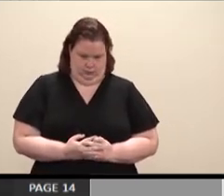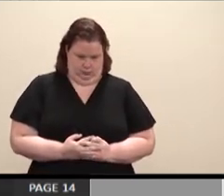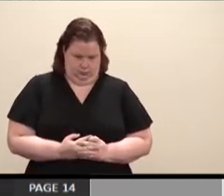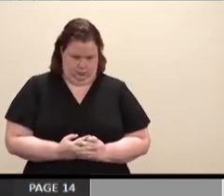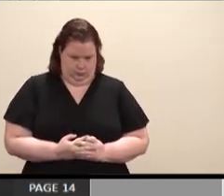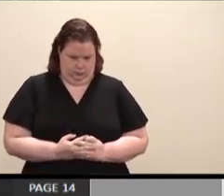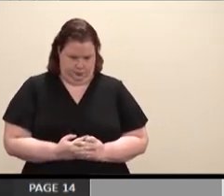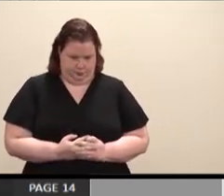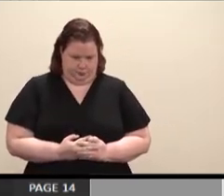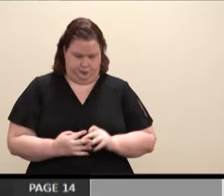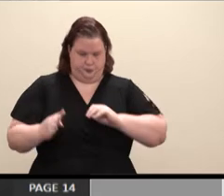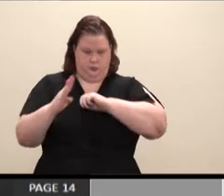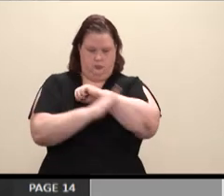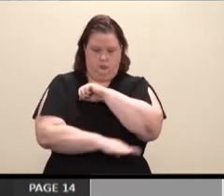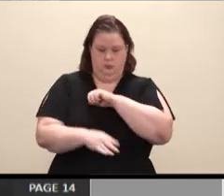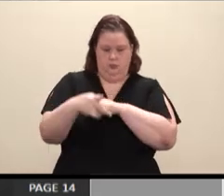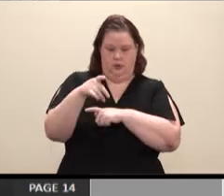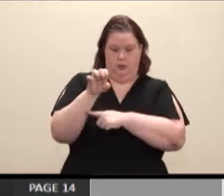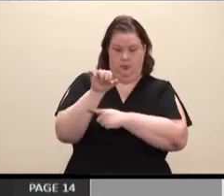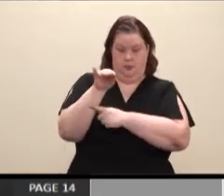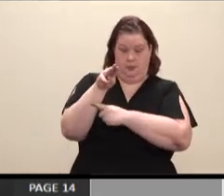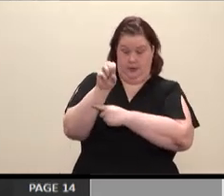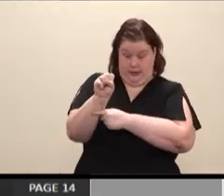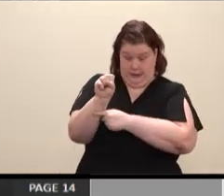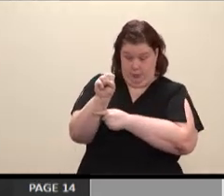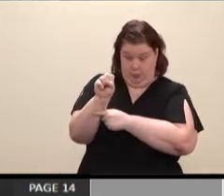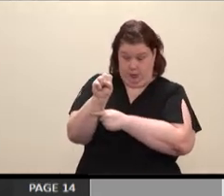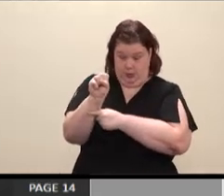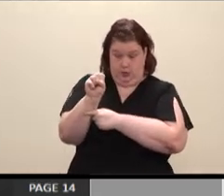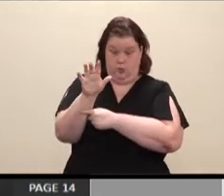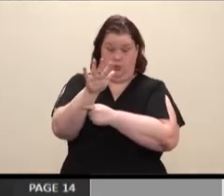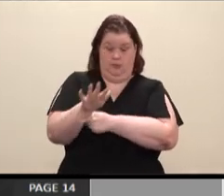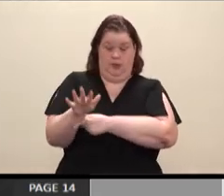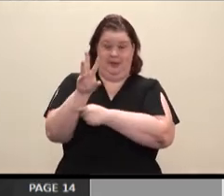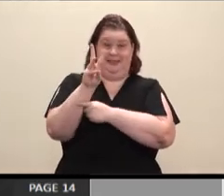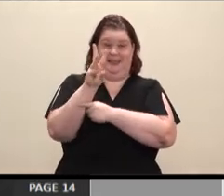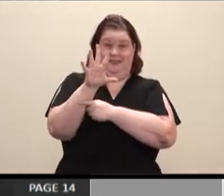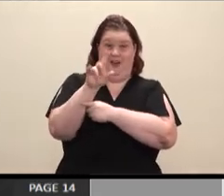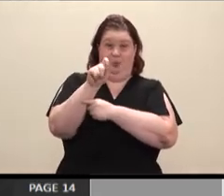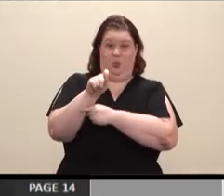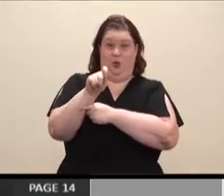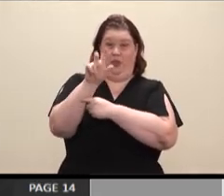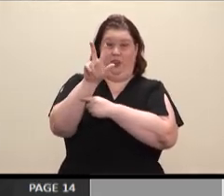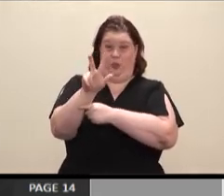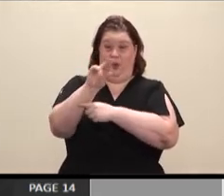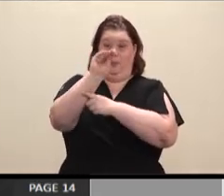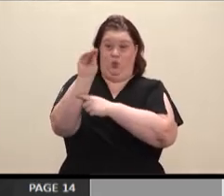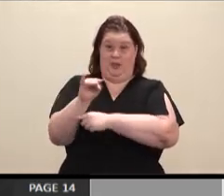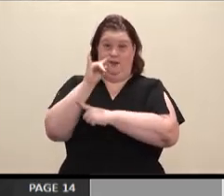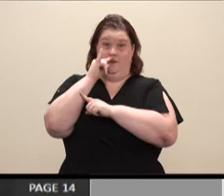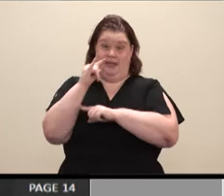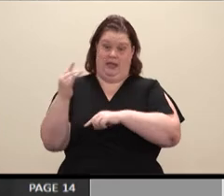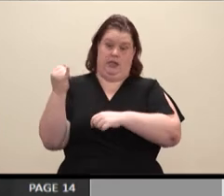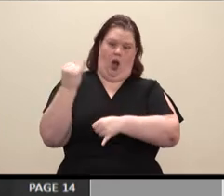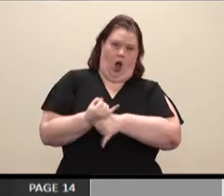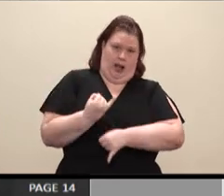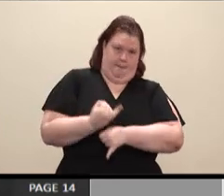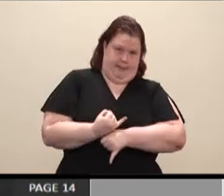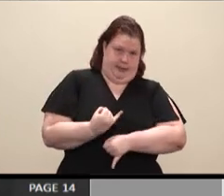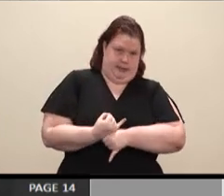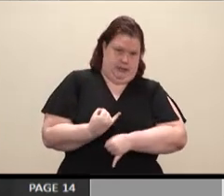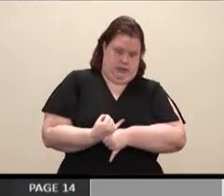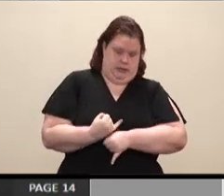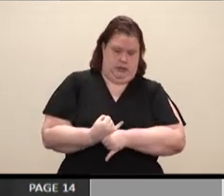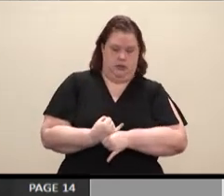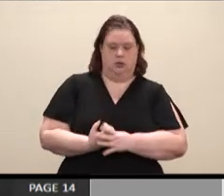For fall PEAM submission, we were at 65.3%. So our calculation based on the current enrollment, which